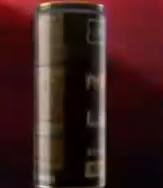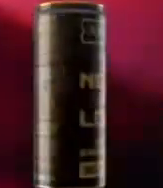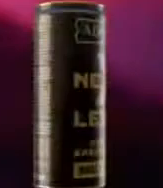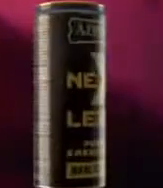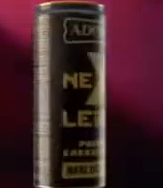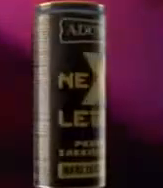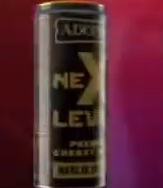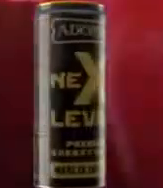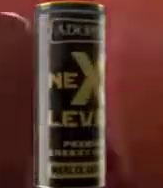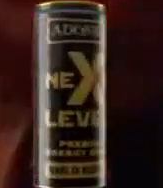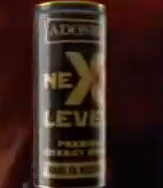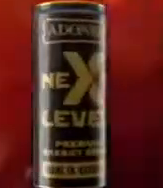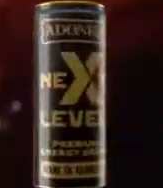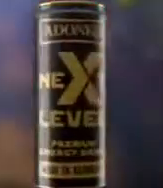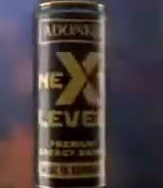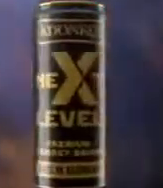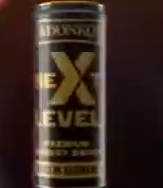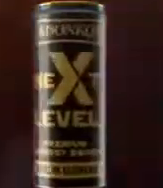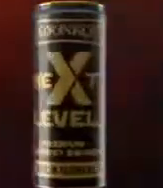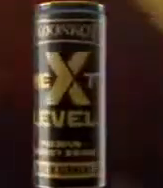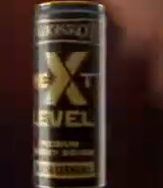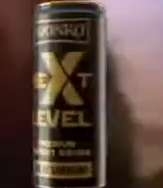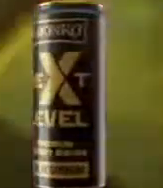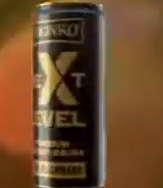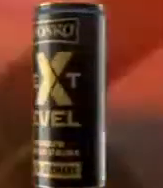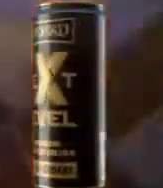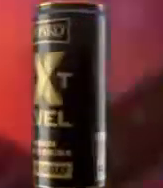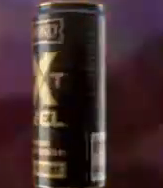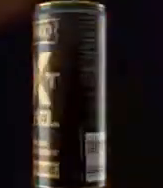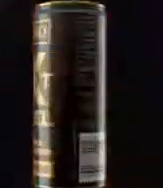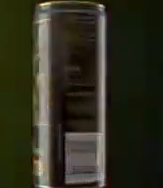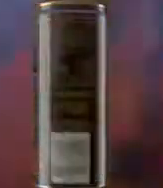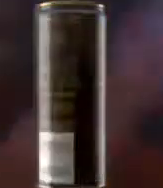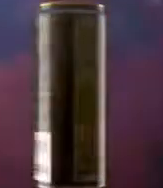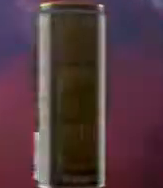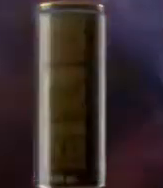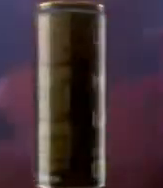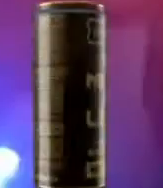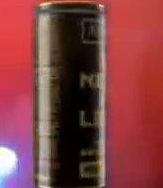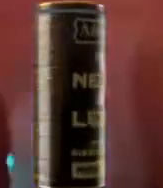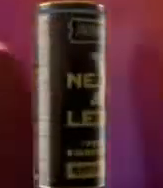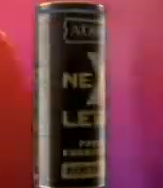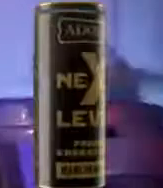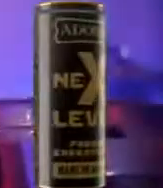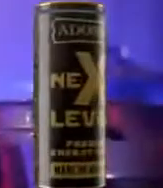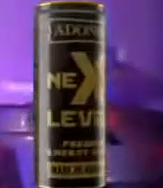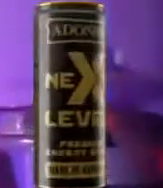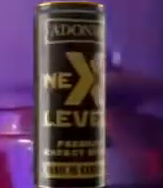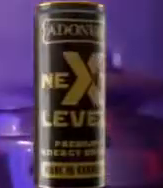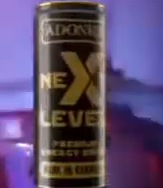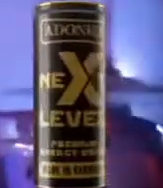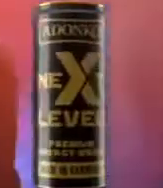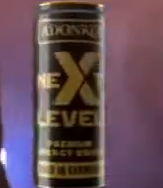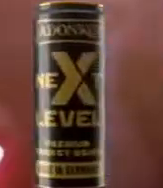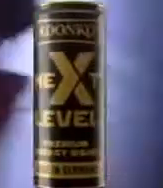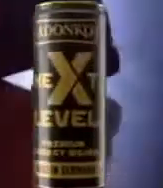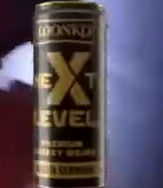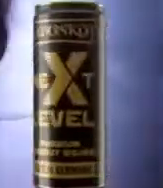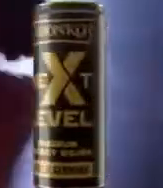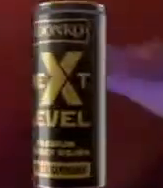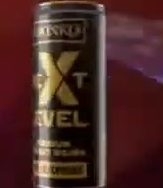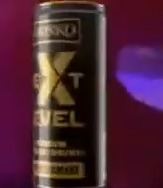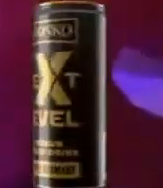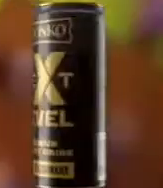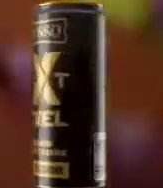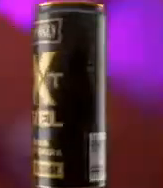Let bygone be bygone. I didn't see what I'm gonna do. We go straight to start. I'll take you to